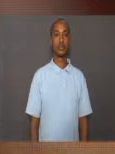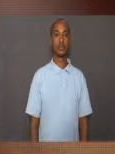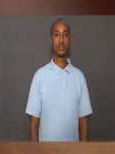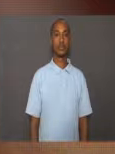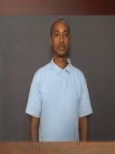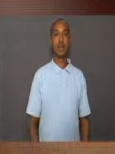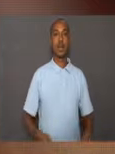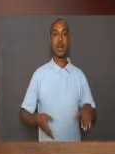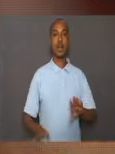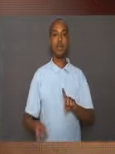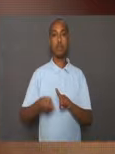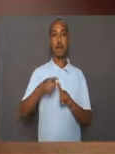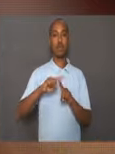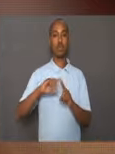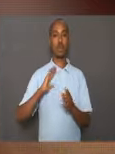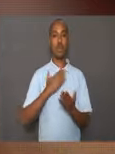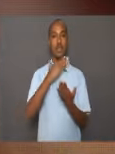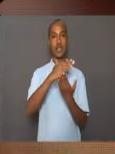Let's get back to our lesson.